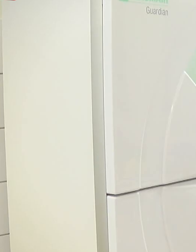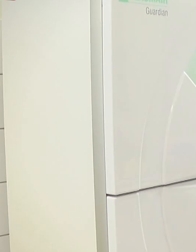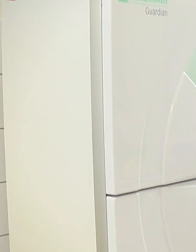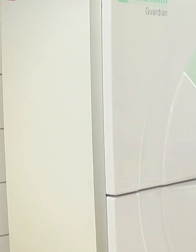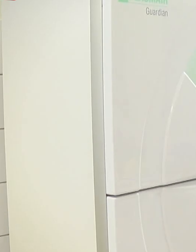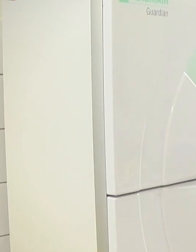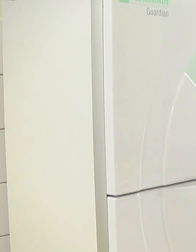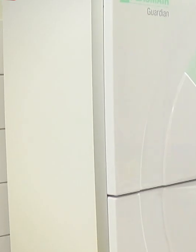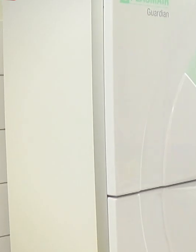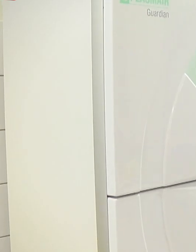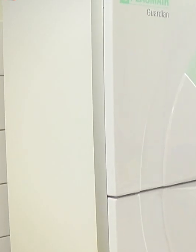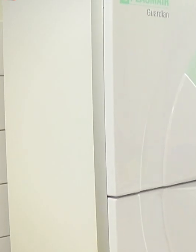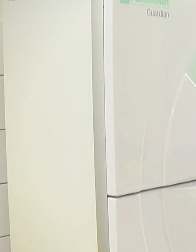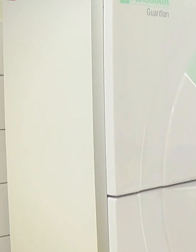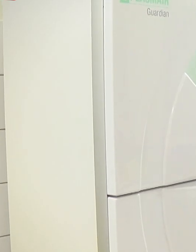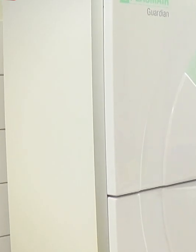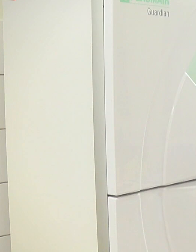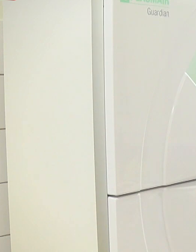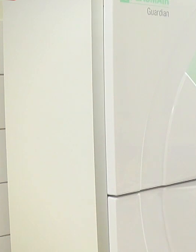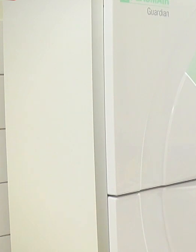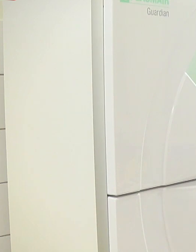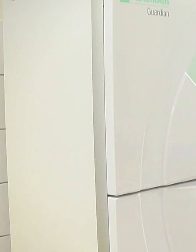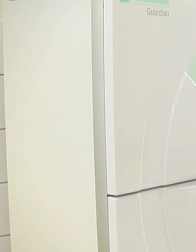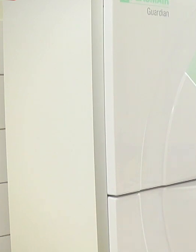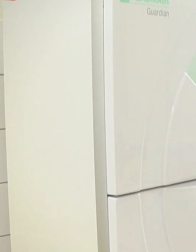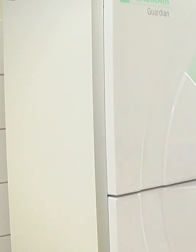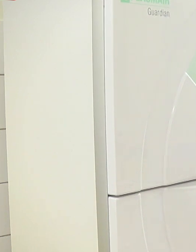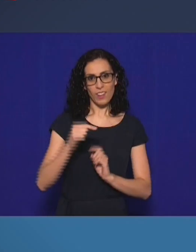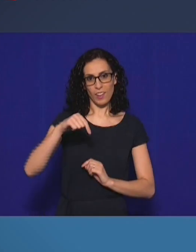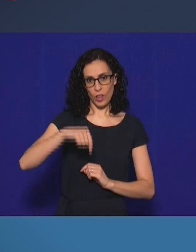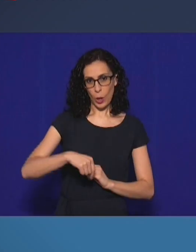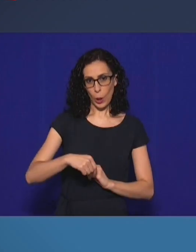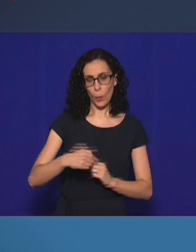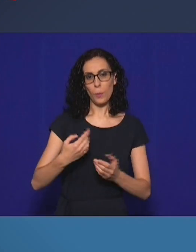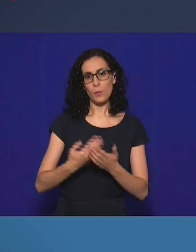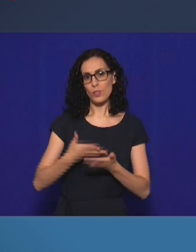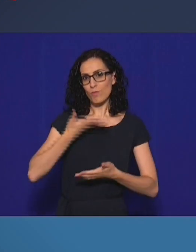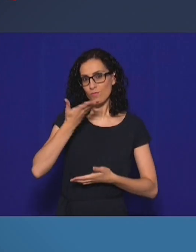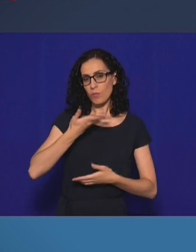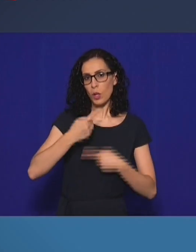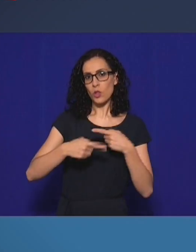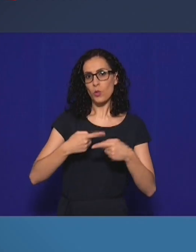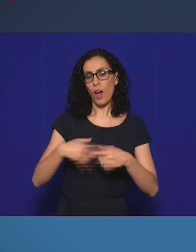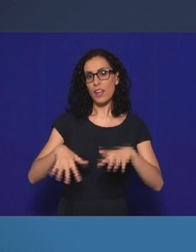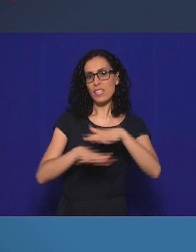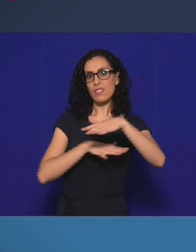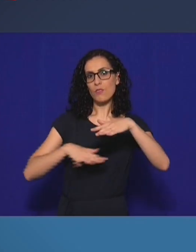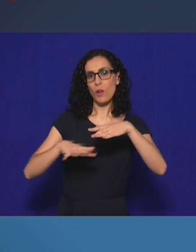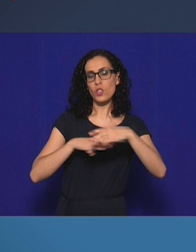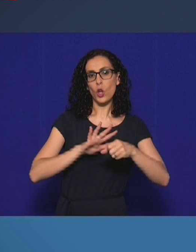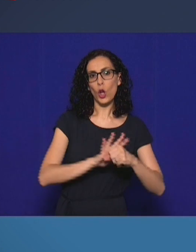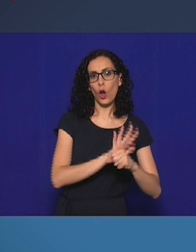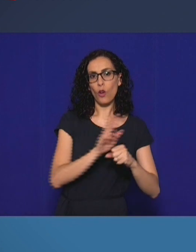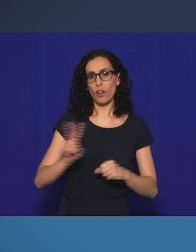jingħata l-kura fit-Taqsima tal-Kura Intensiva fl-Isptar Mater Dei. Fil-bulettin mediku ta' kull nhar ta' ġimgħa, is-Supretendent